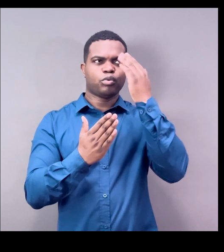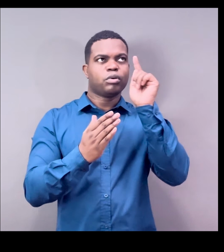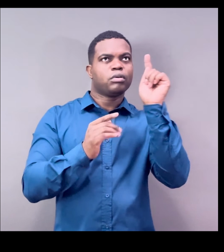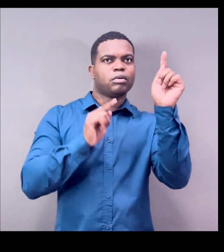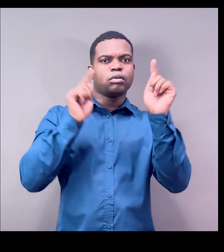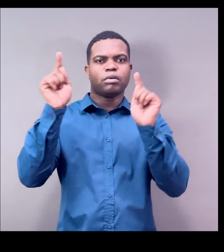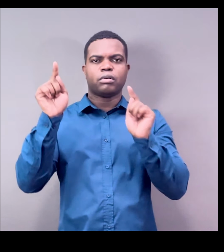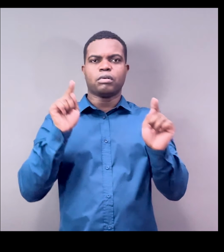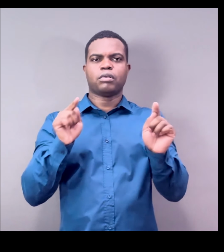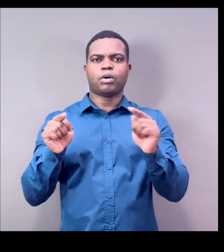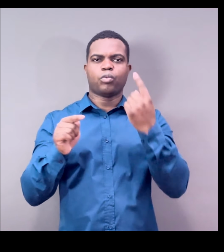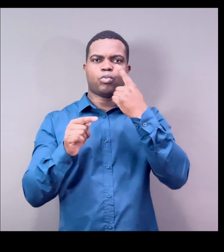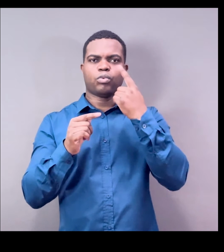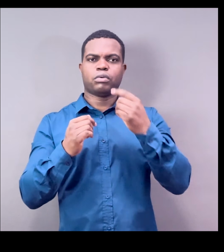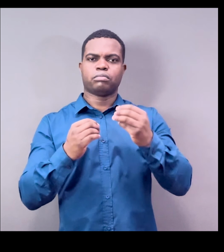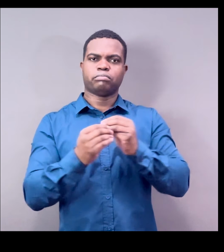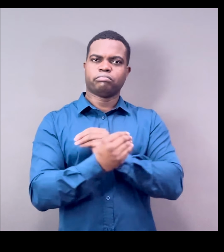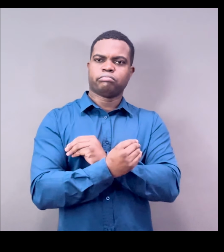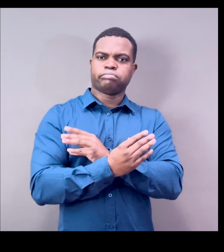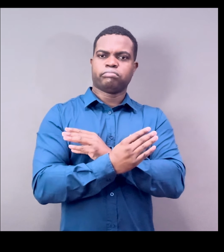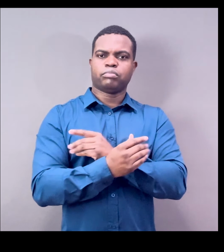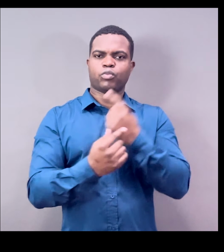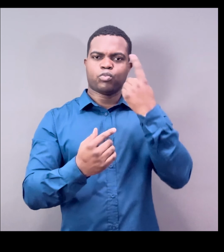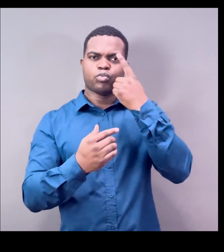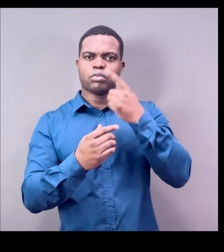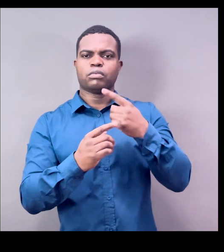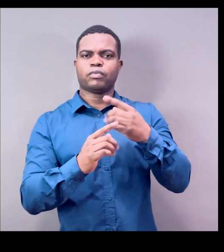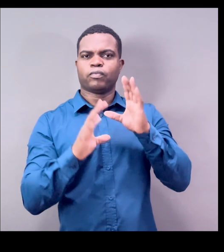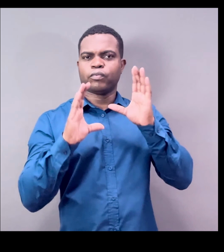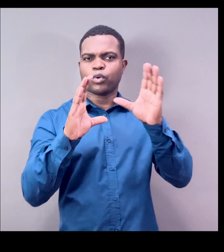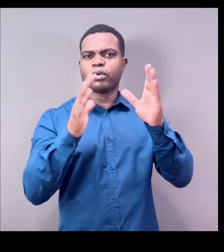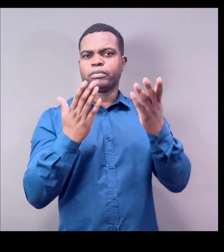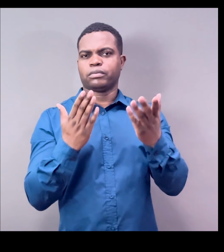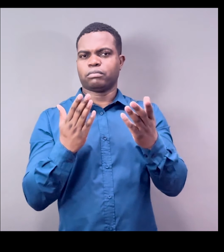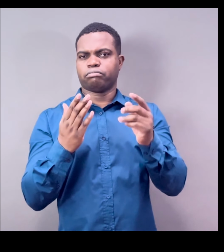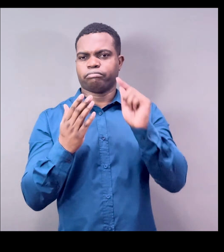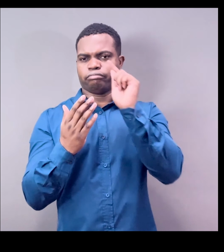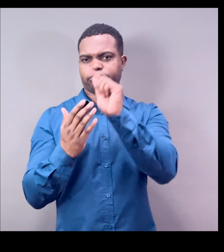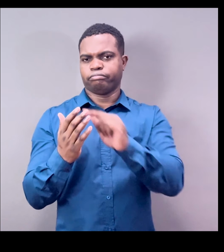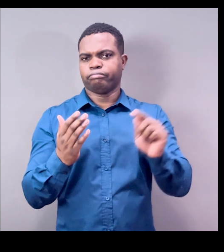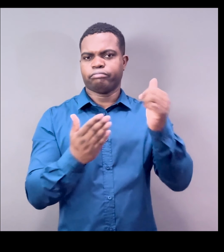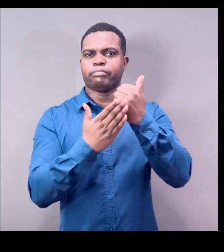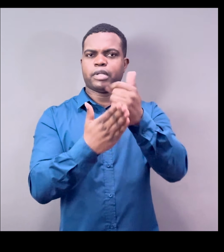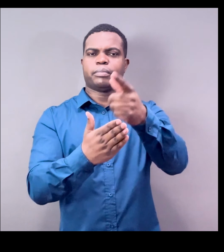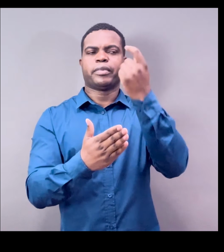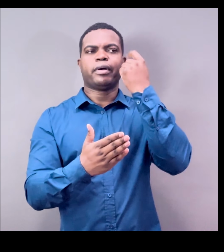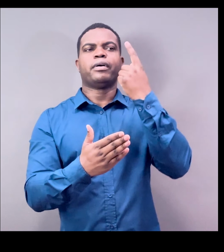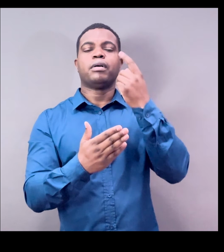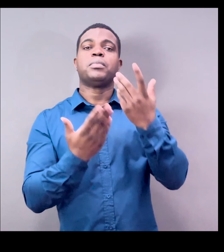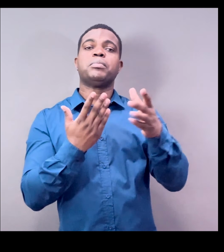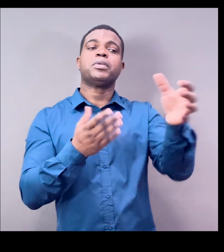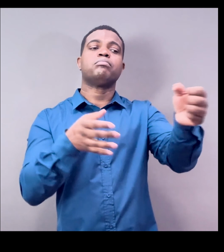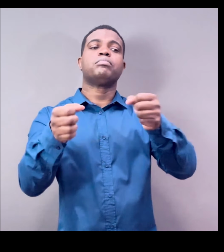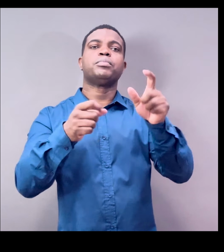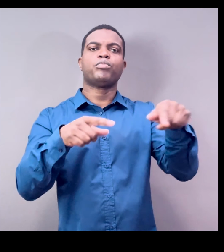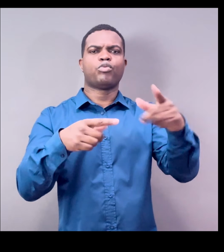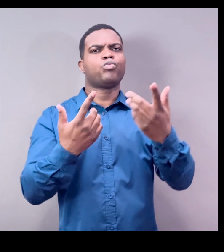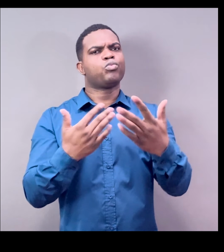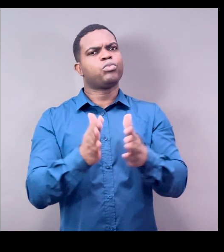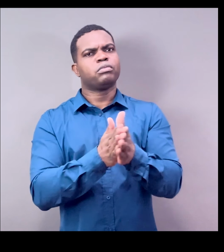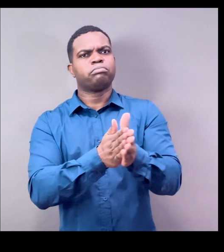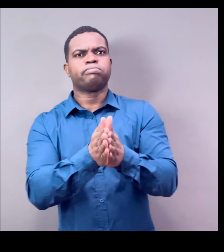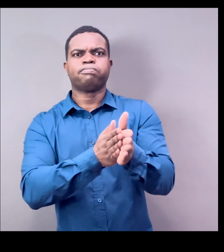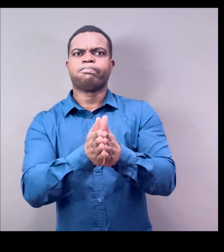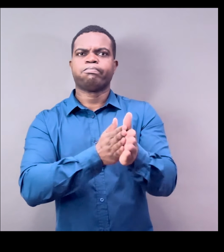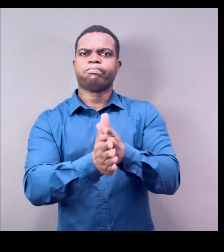at, who to focus on well. You need to understand who are the people that need much energy, who are the people that doesn't